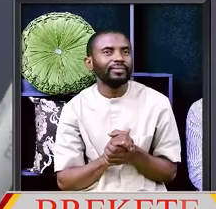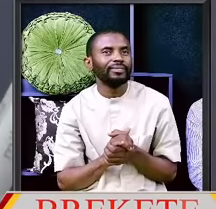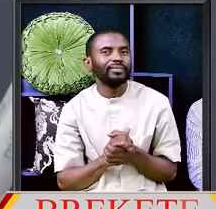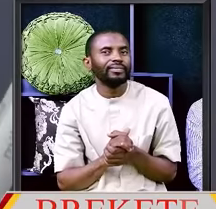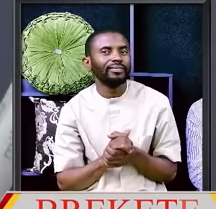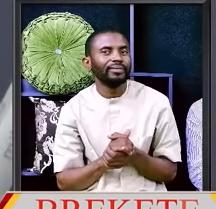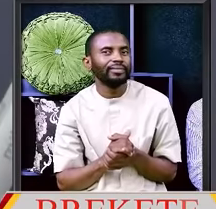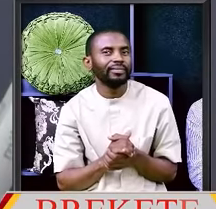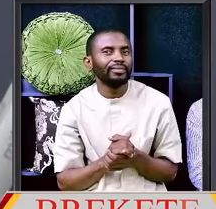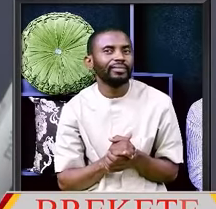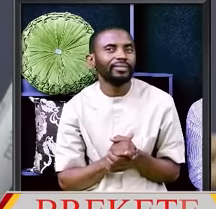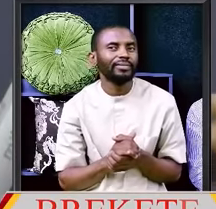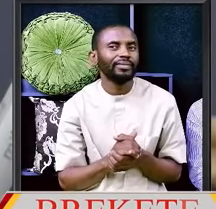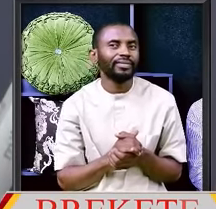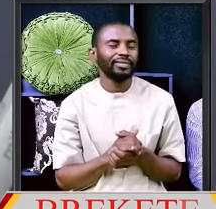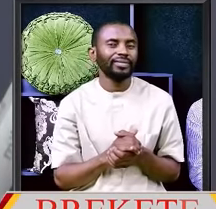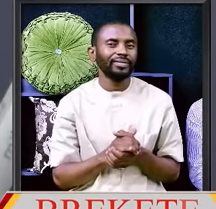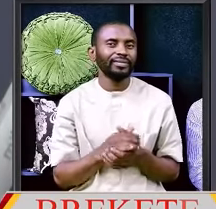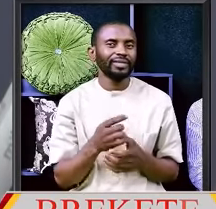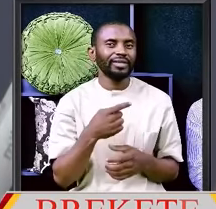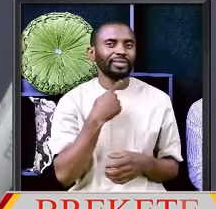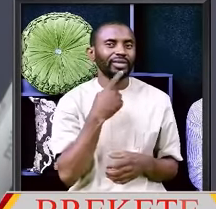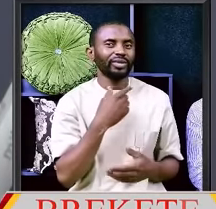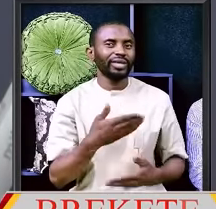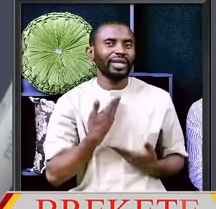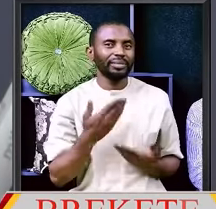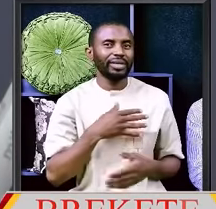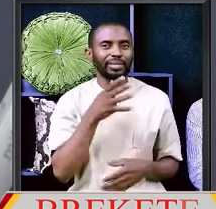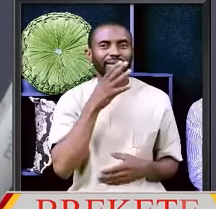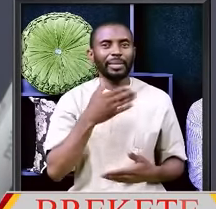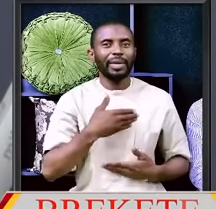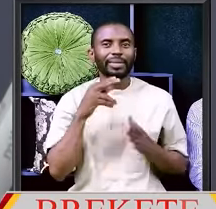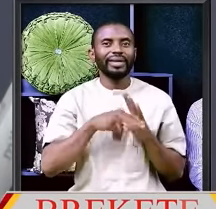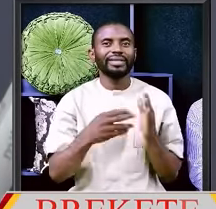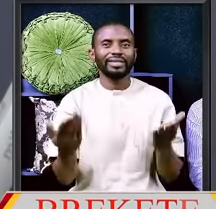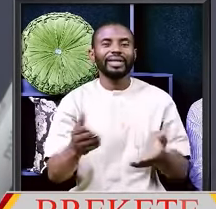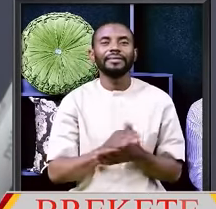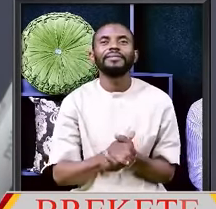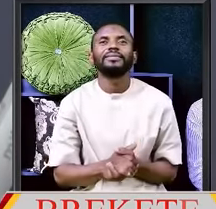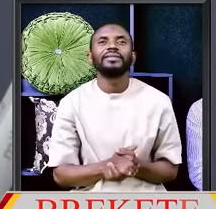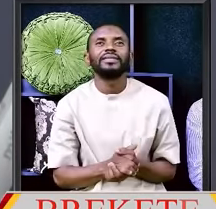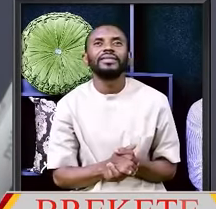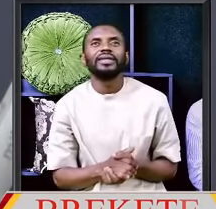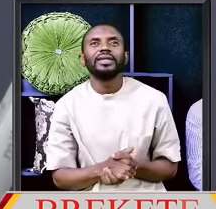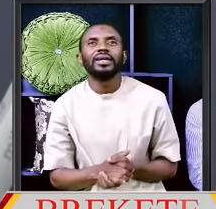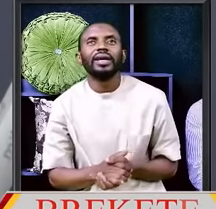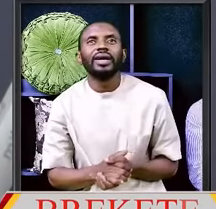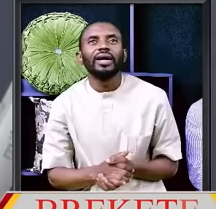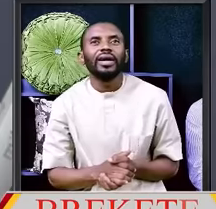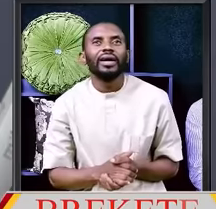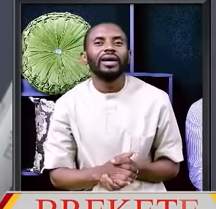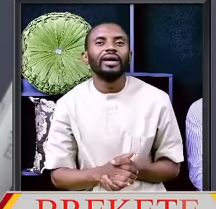You mentioned Madam Happiness Day here. Hello, good morning.